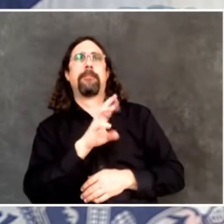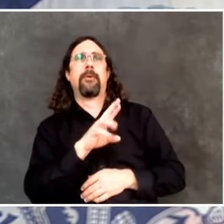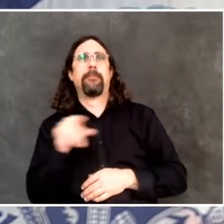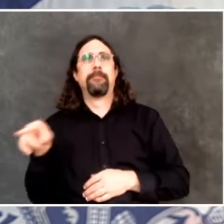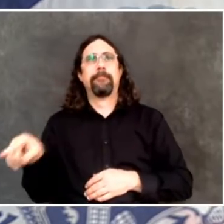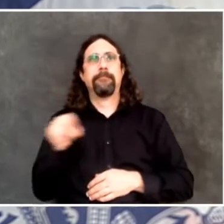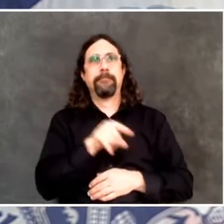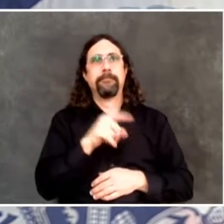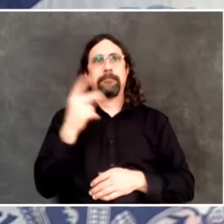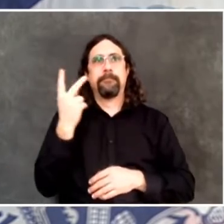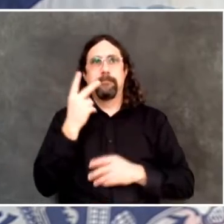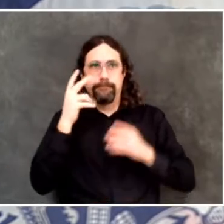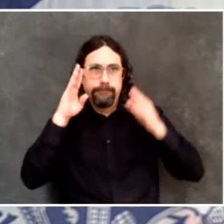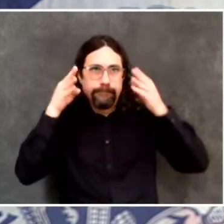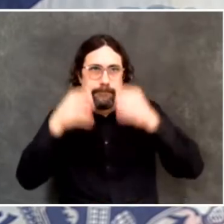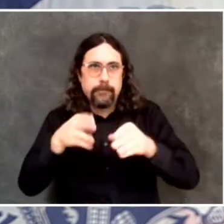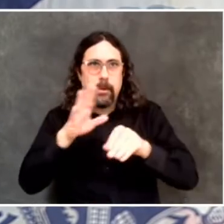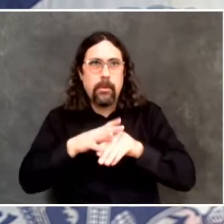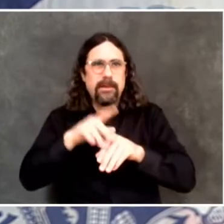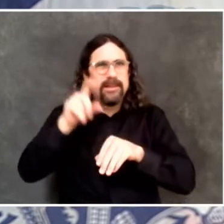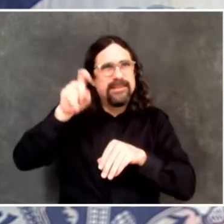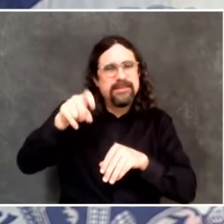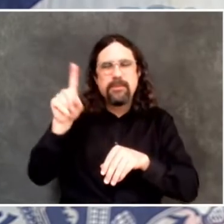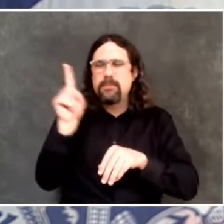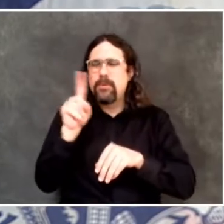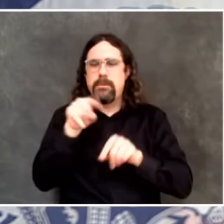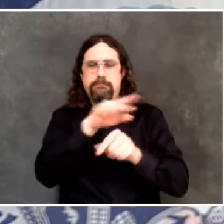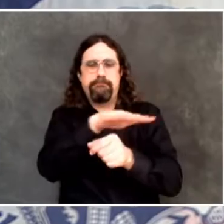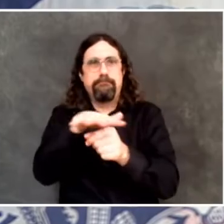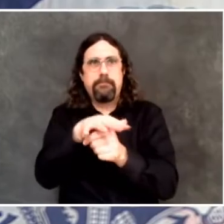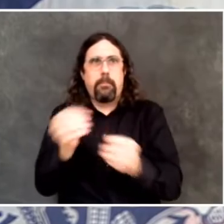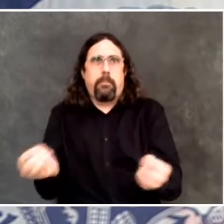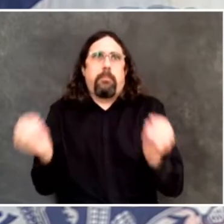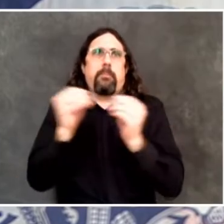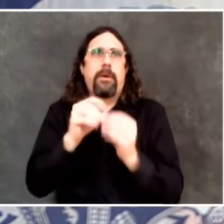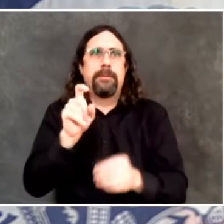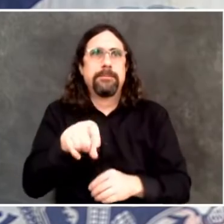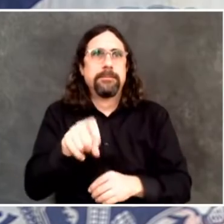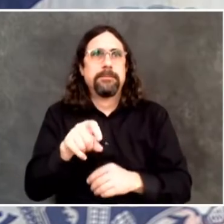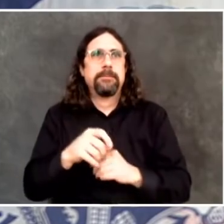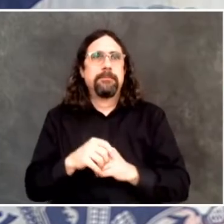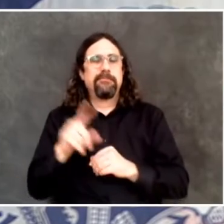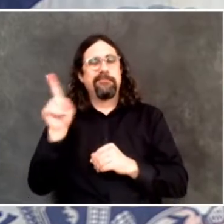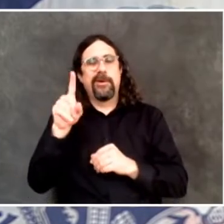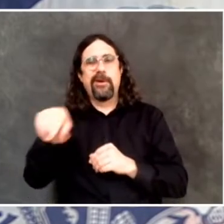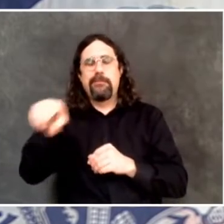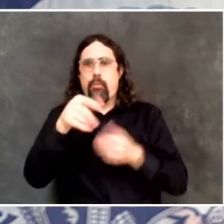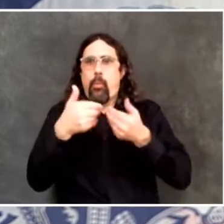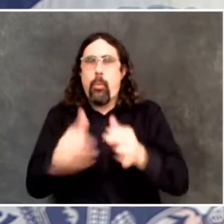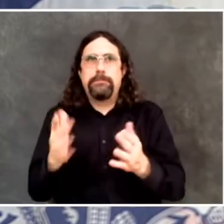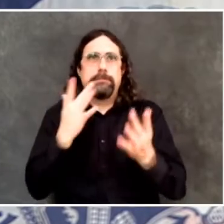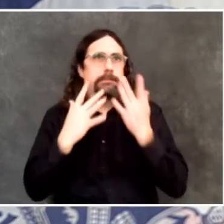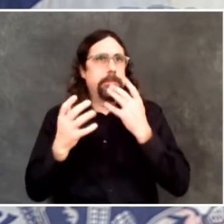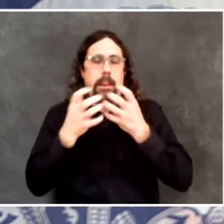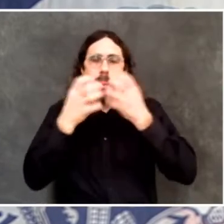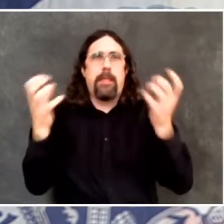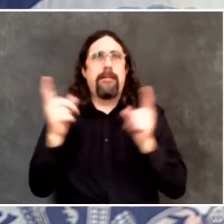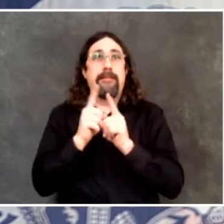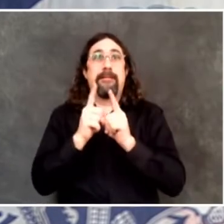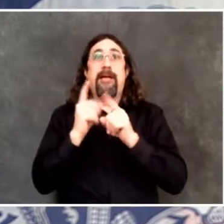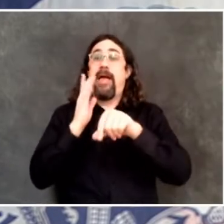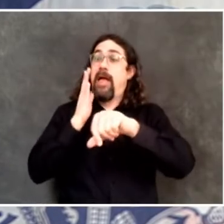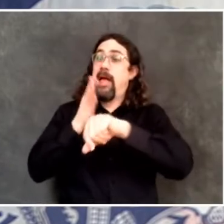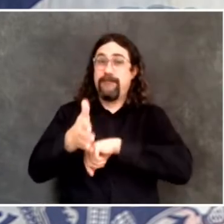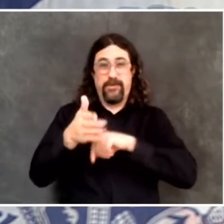lost so much of the resources to save more lives and protect people and recover, that those resources would be